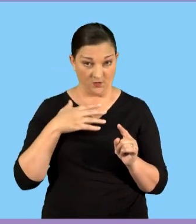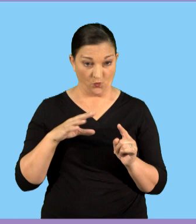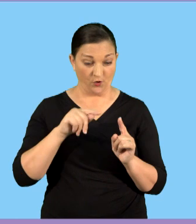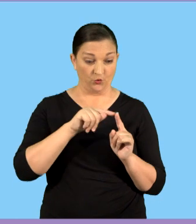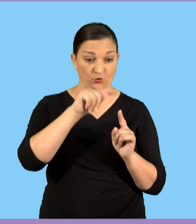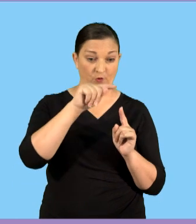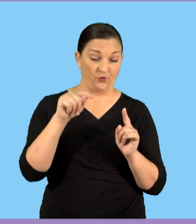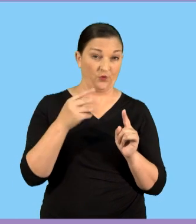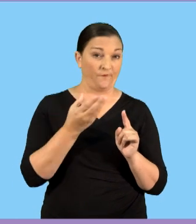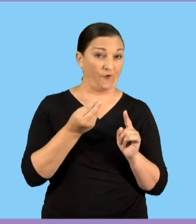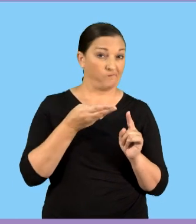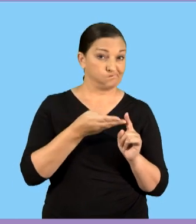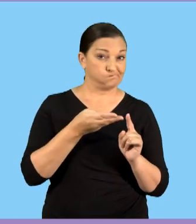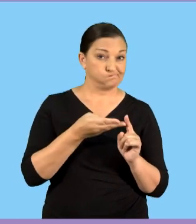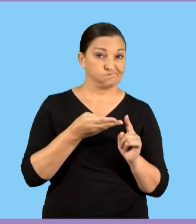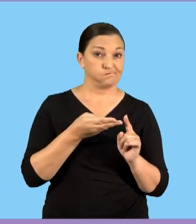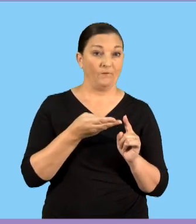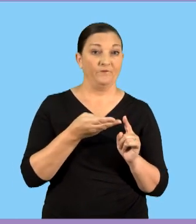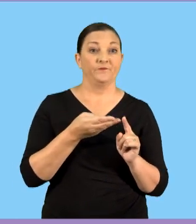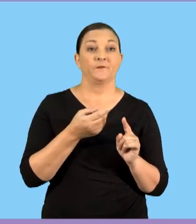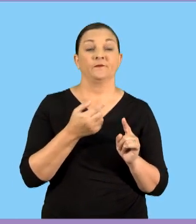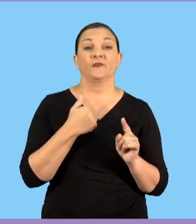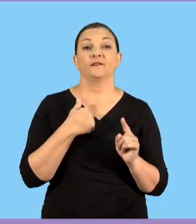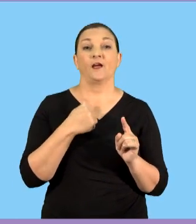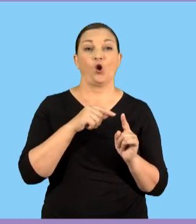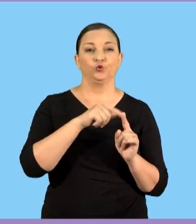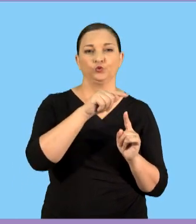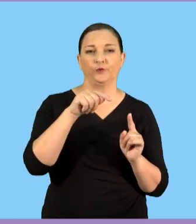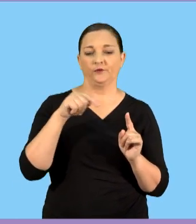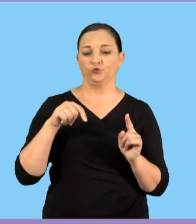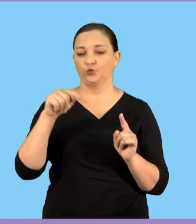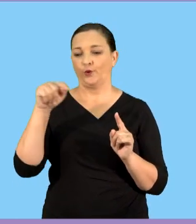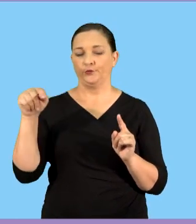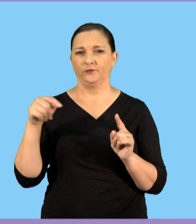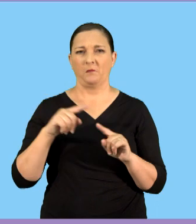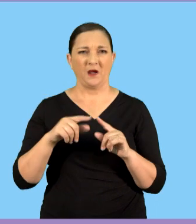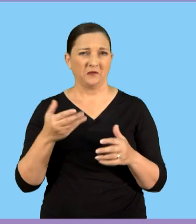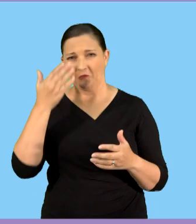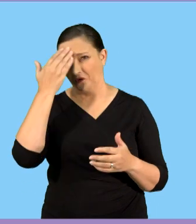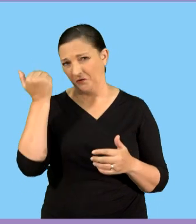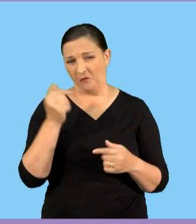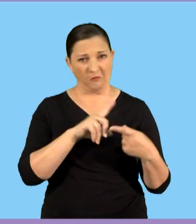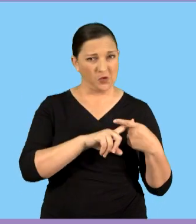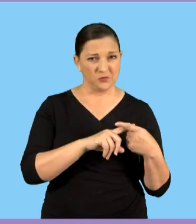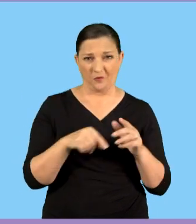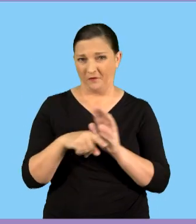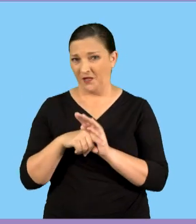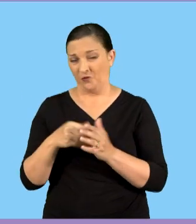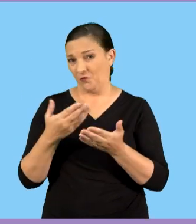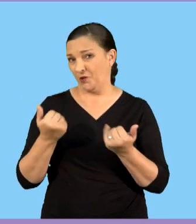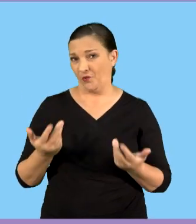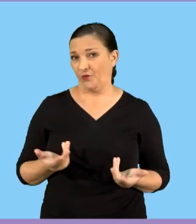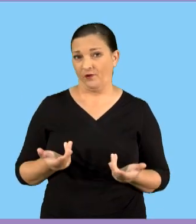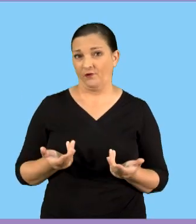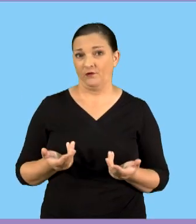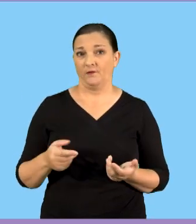us to find the square root of a number, we are going to put a square root. But now because we don't know whether it's a positive square